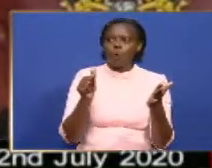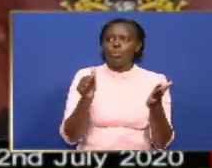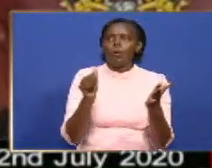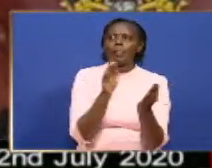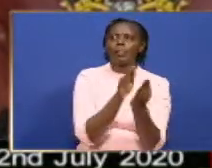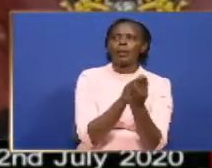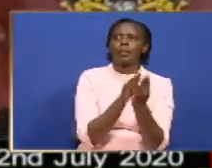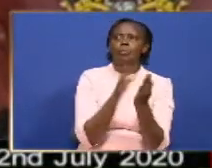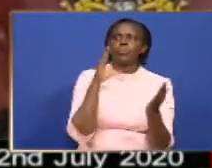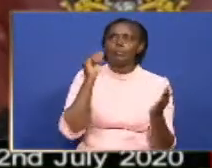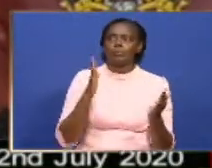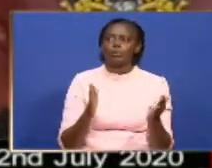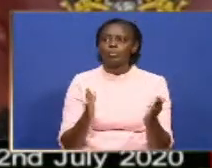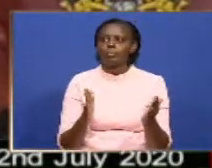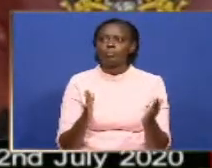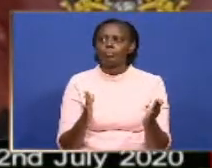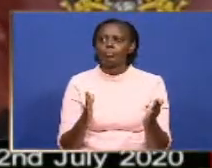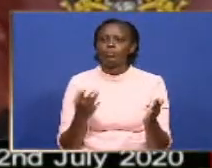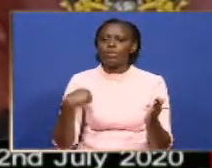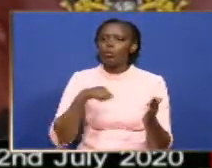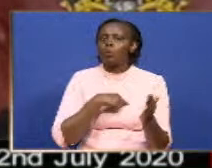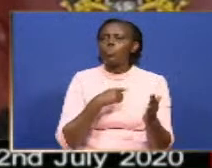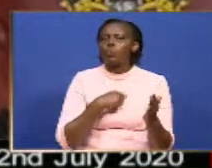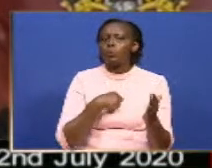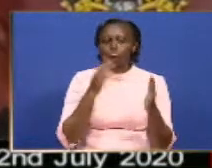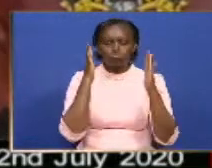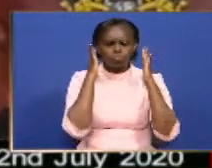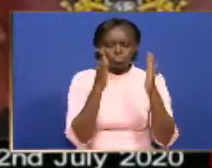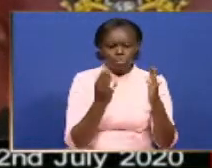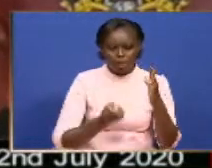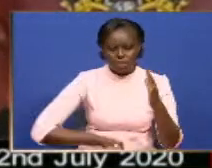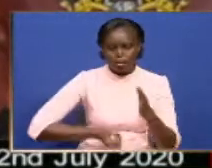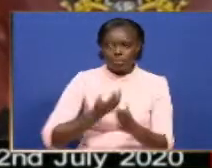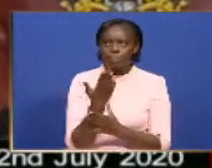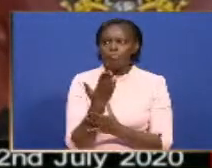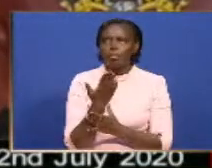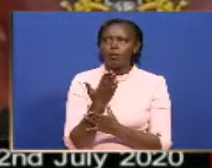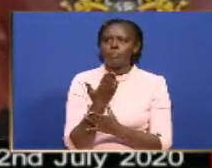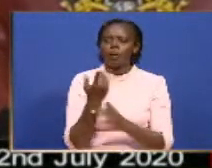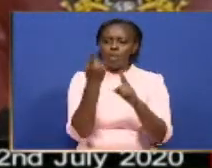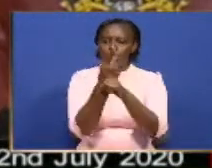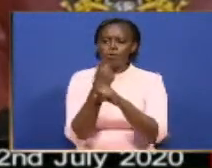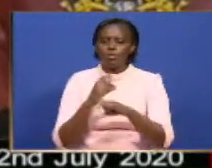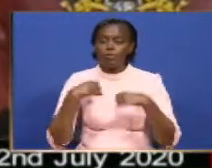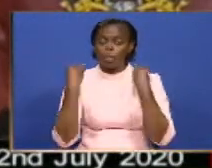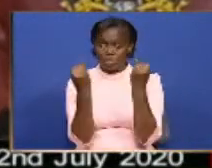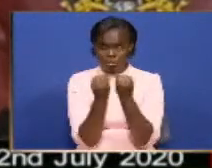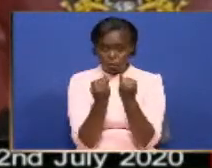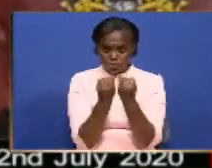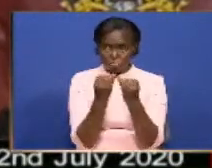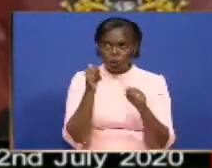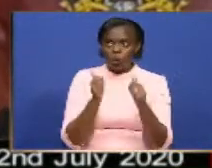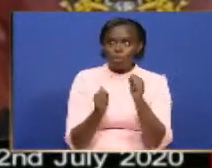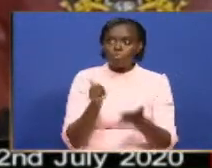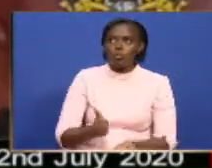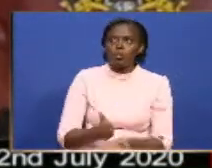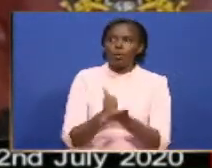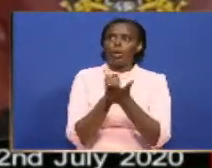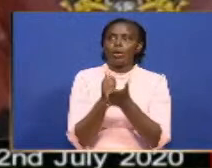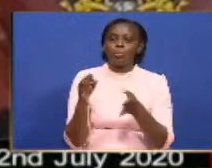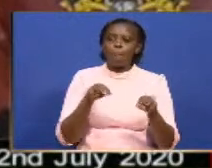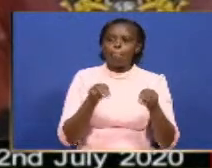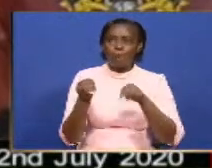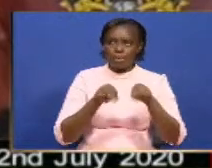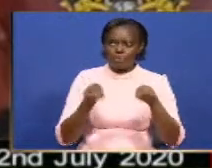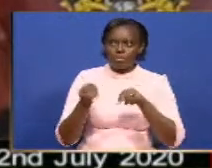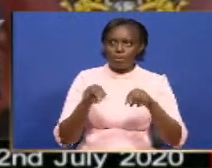kept, Madam Speaker. We are also looking at establishment of relevant institutions that will help in the management